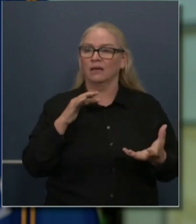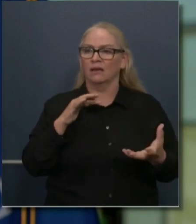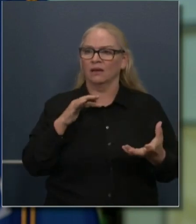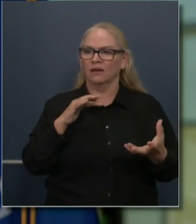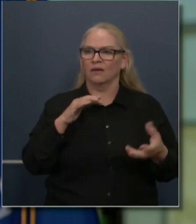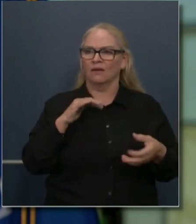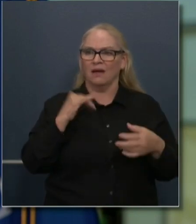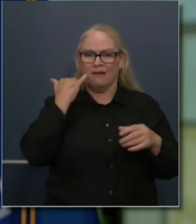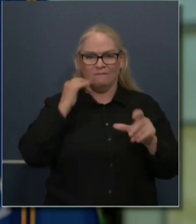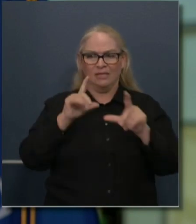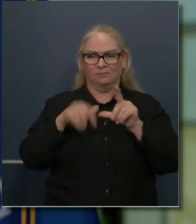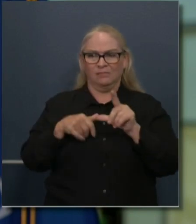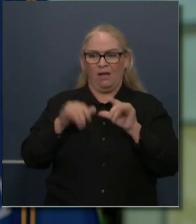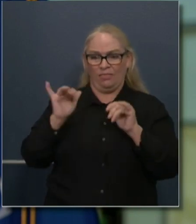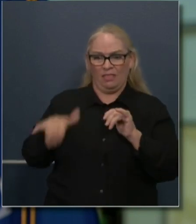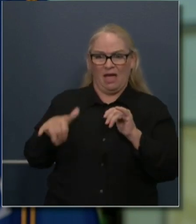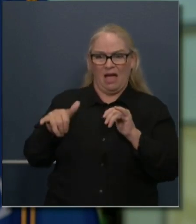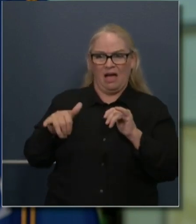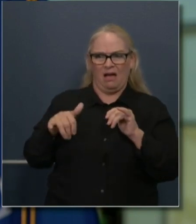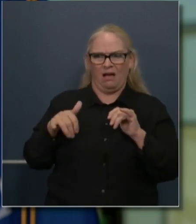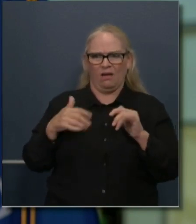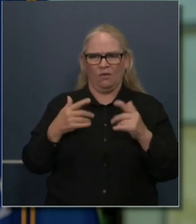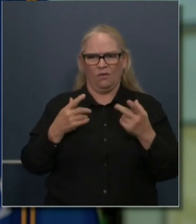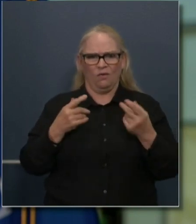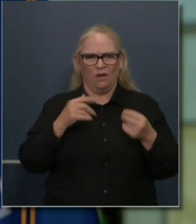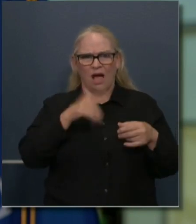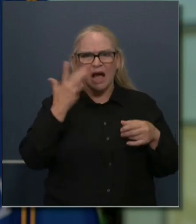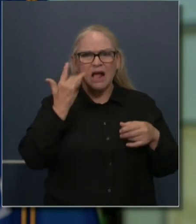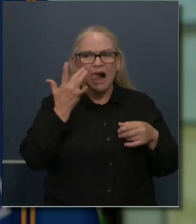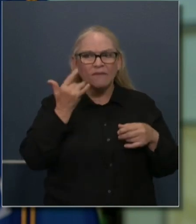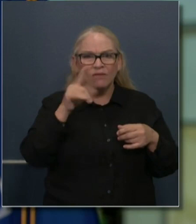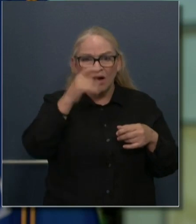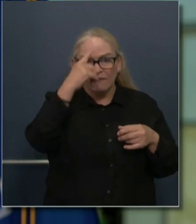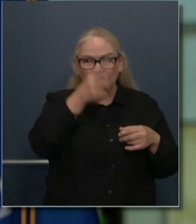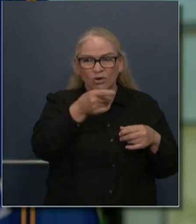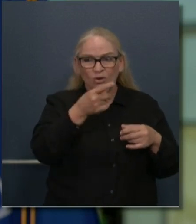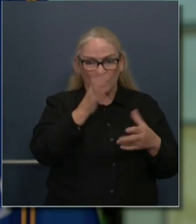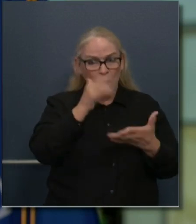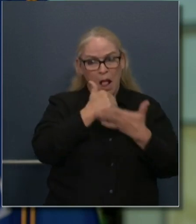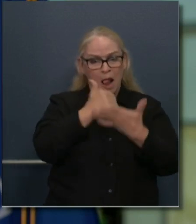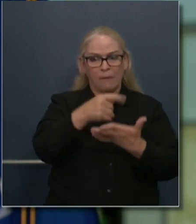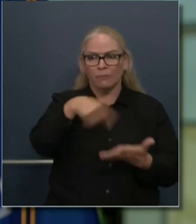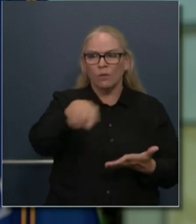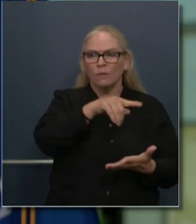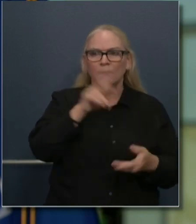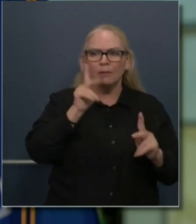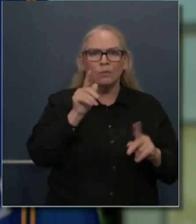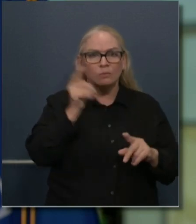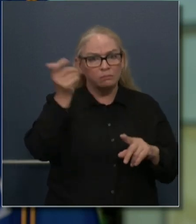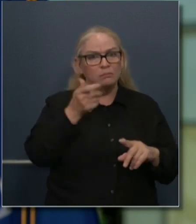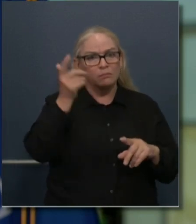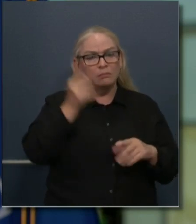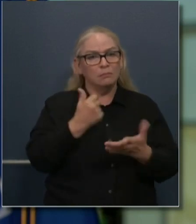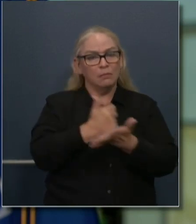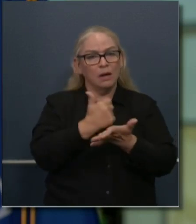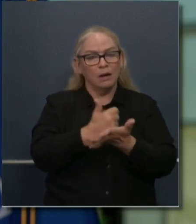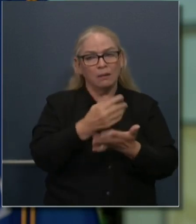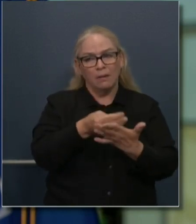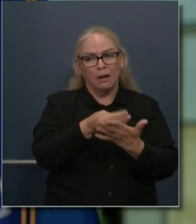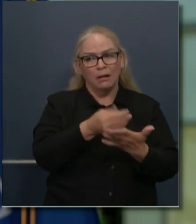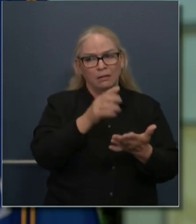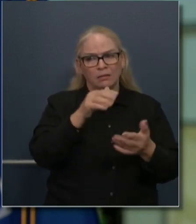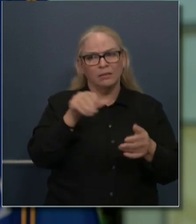step in and offer help to people forced out of work by these new business shutdowns? Yeah, we've done much or more. I don't know another state